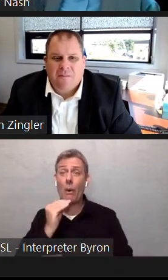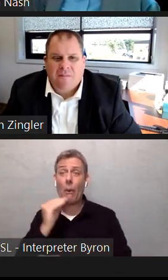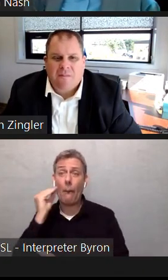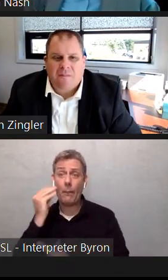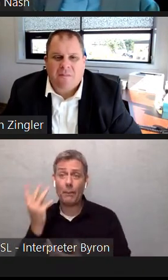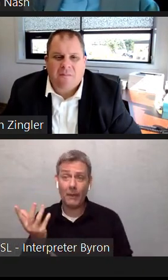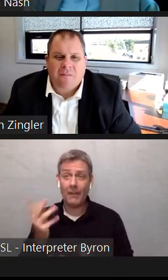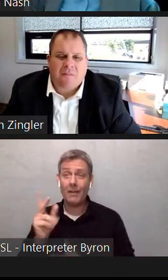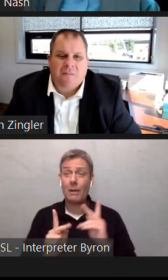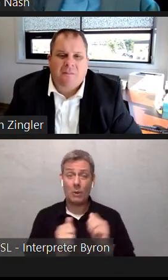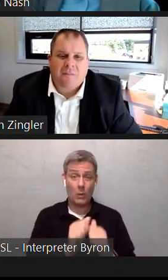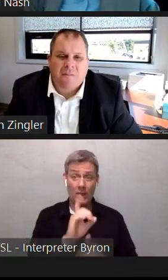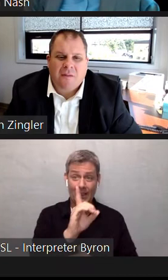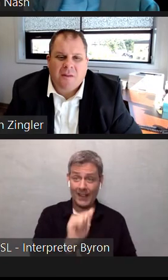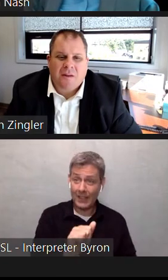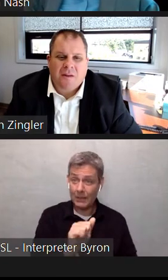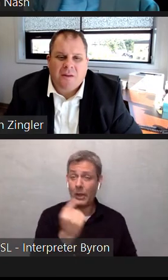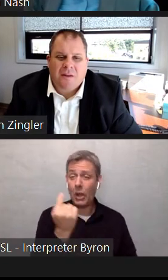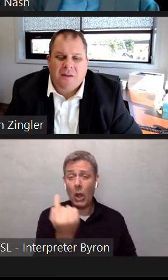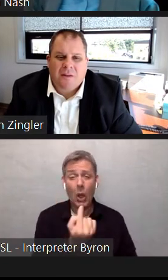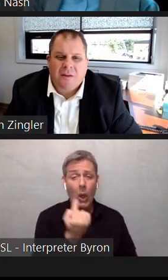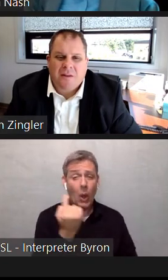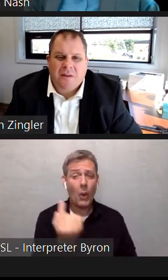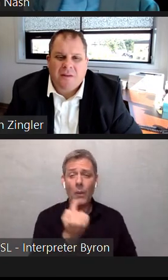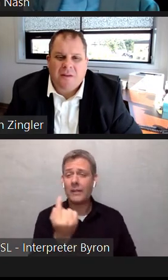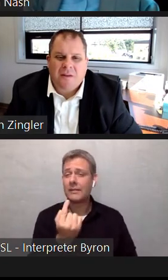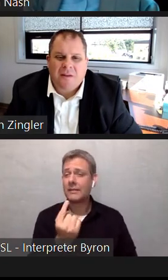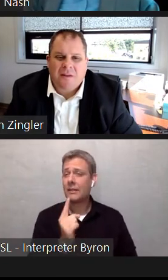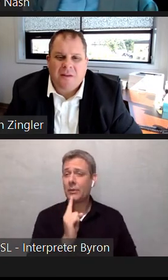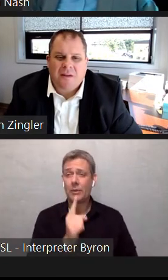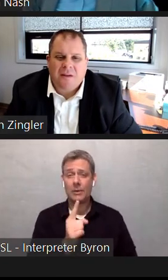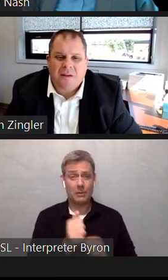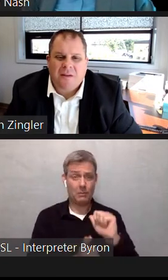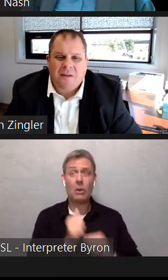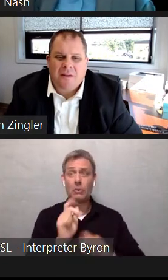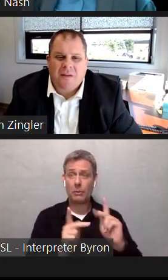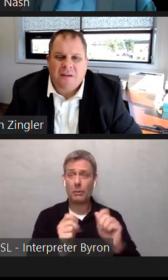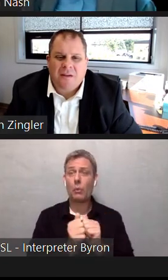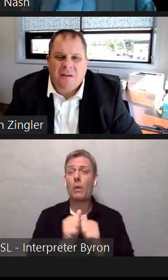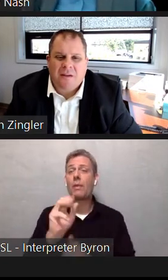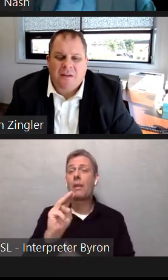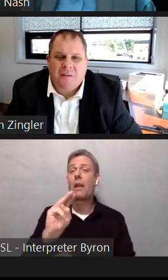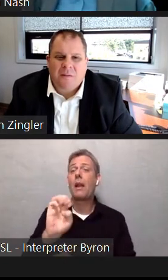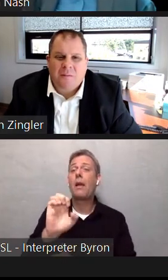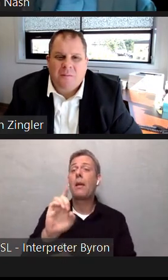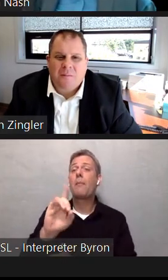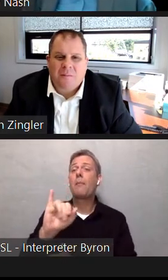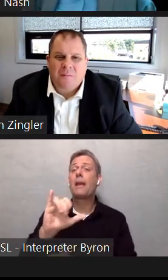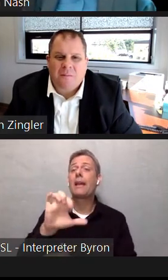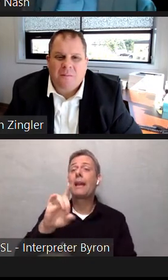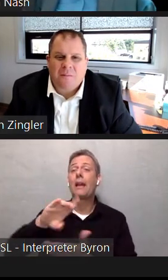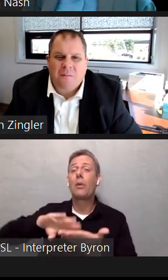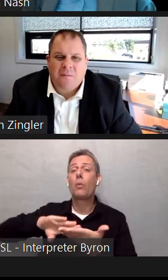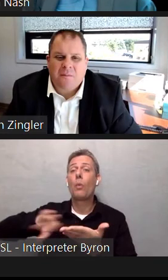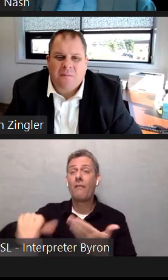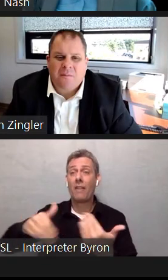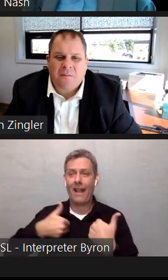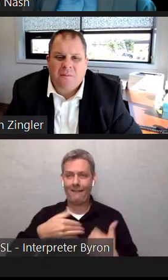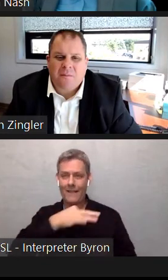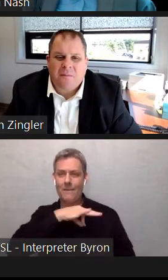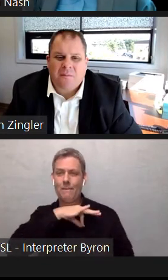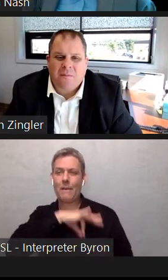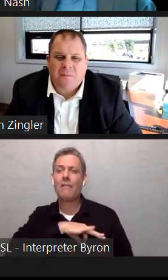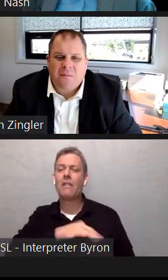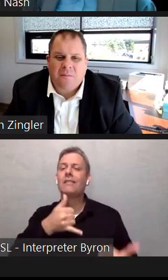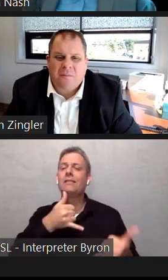disabilities are always, especially people on Medicaid waivers, do have their benefits and have to take a look